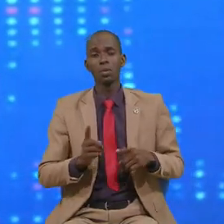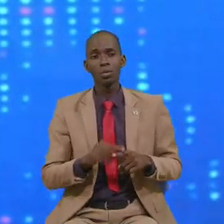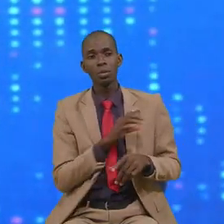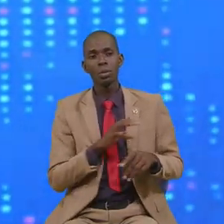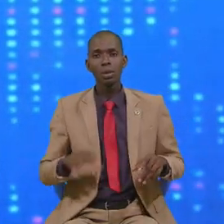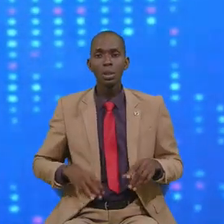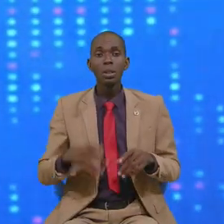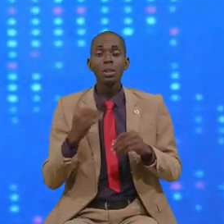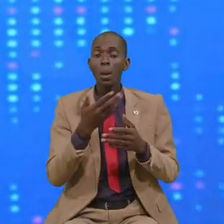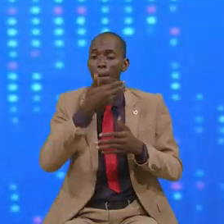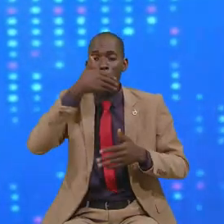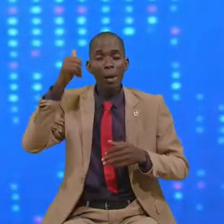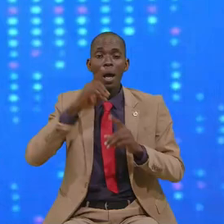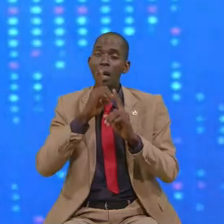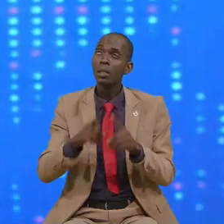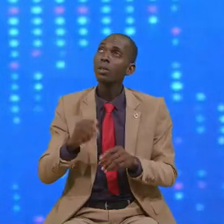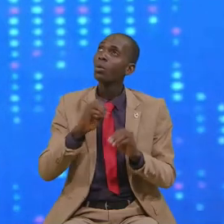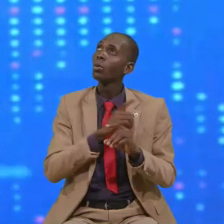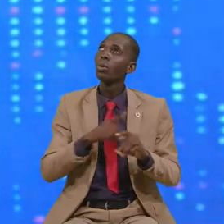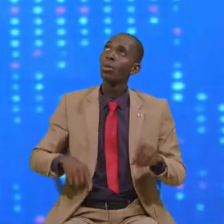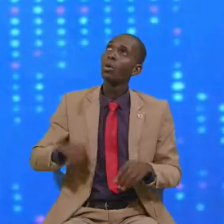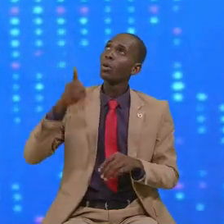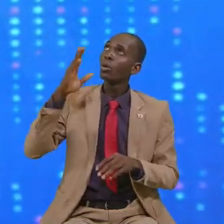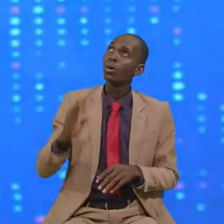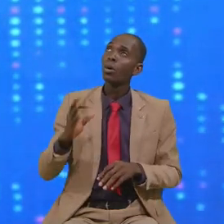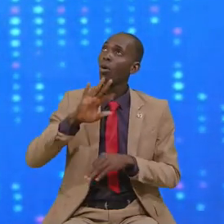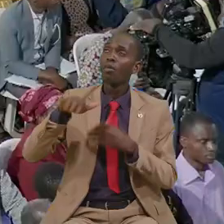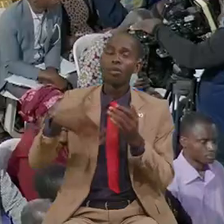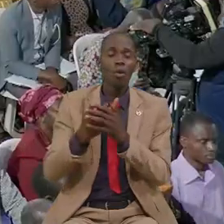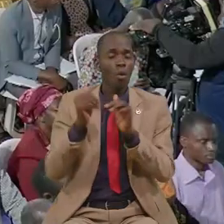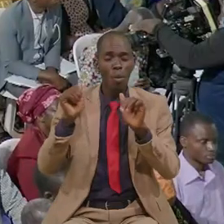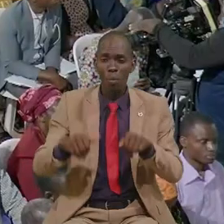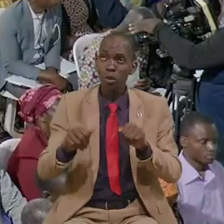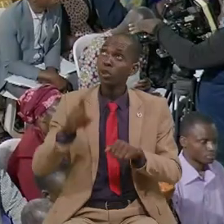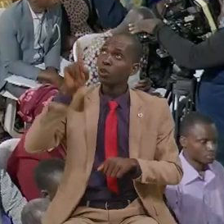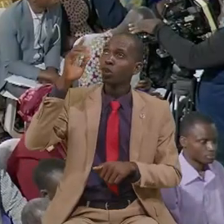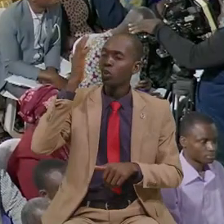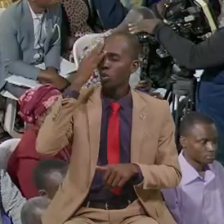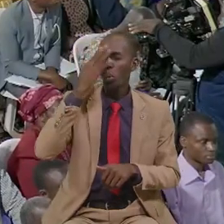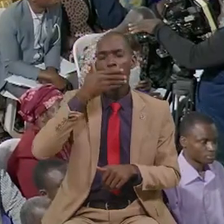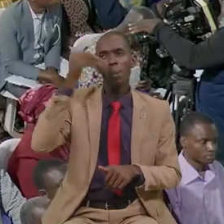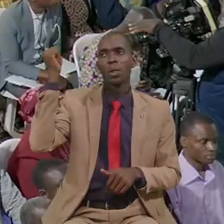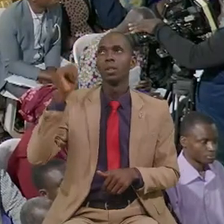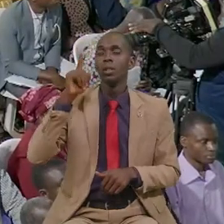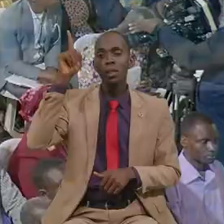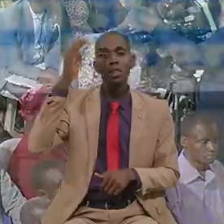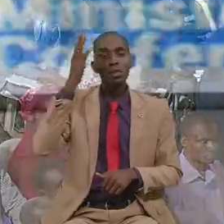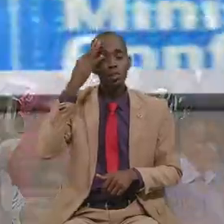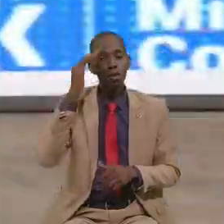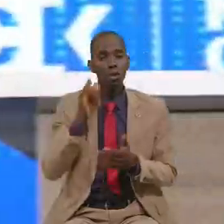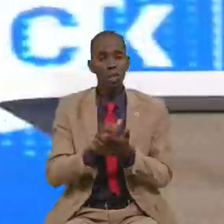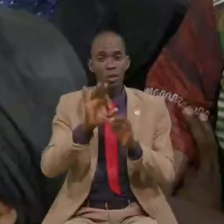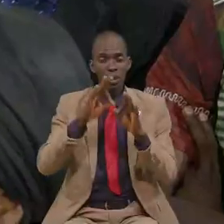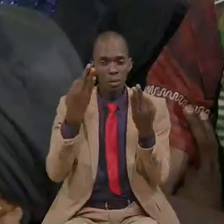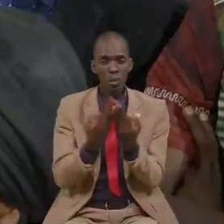that is, O Lord God of all possibilities, thou knowest. He knows that your family can be